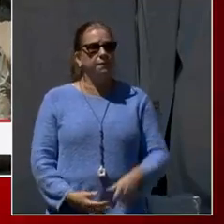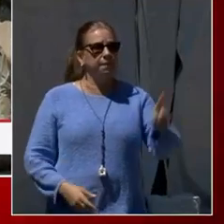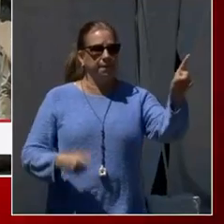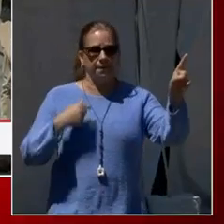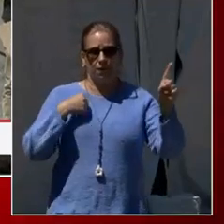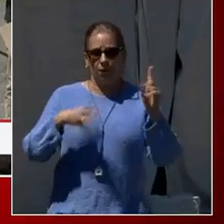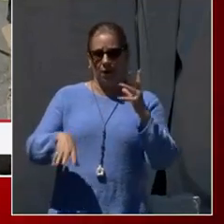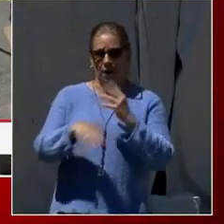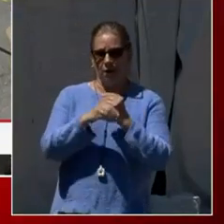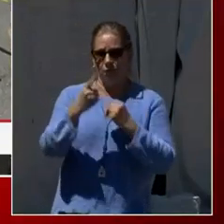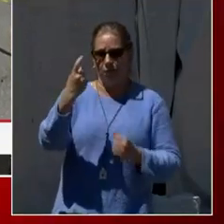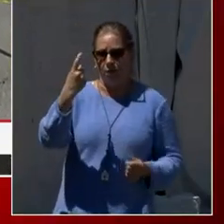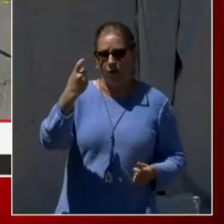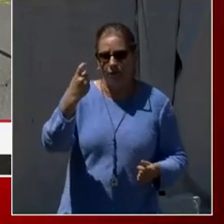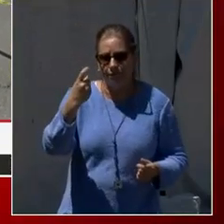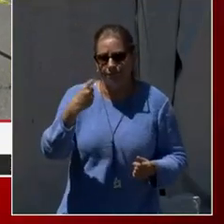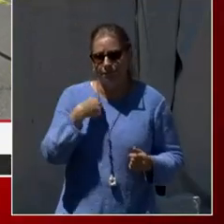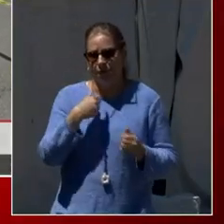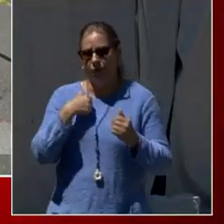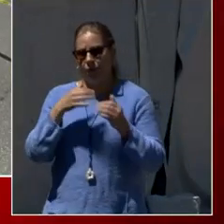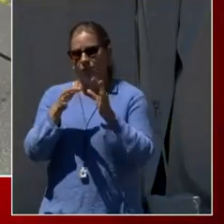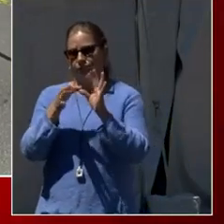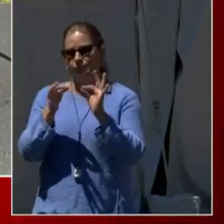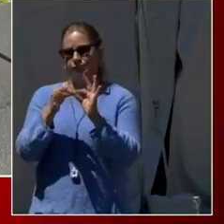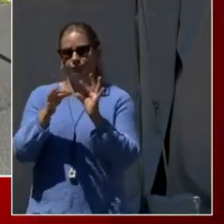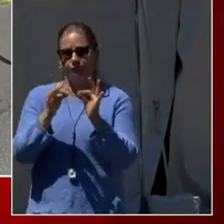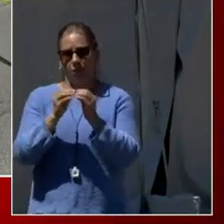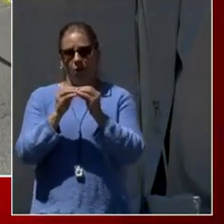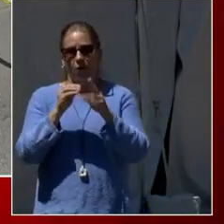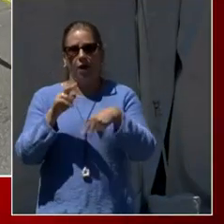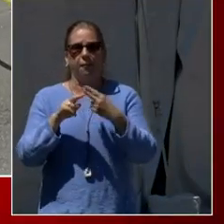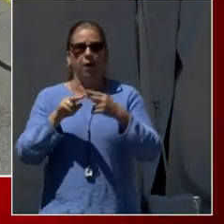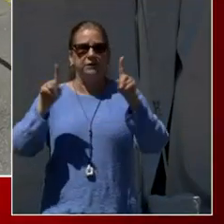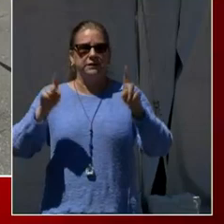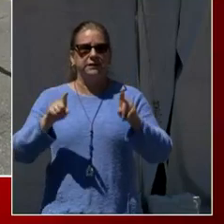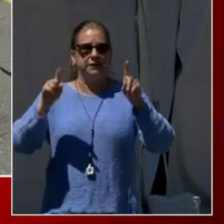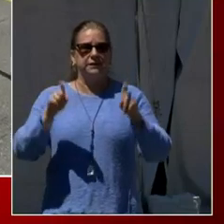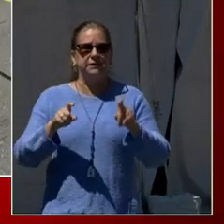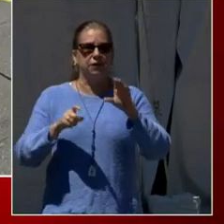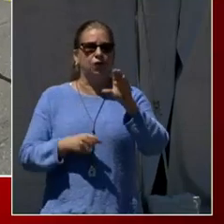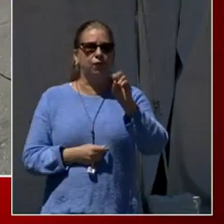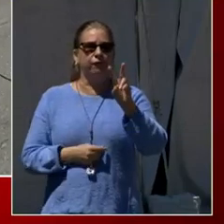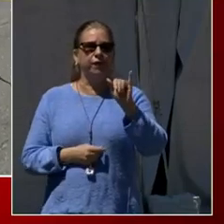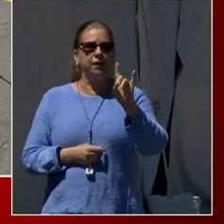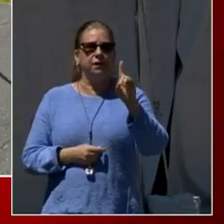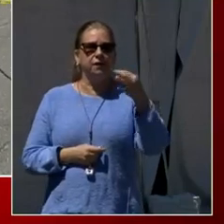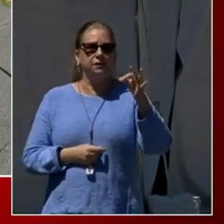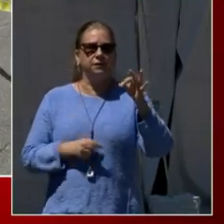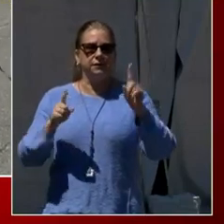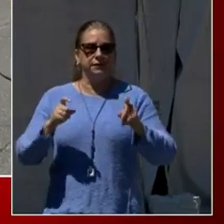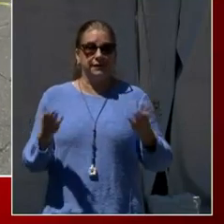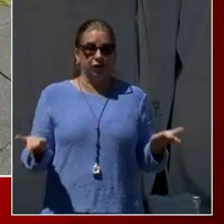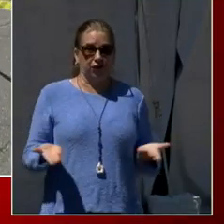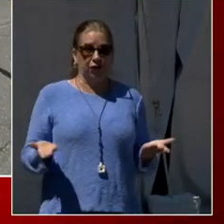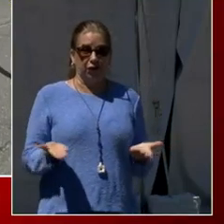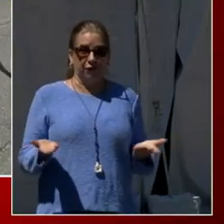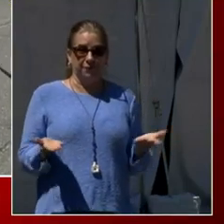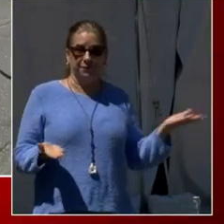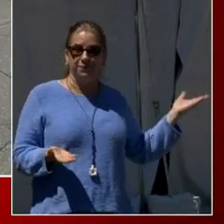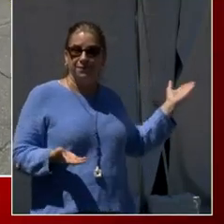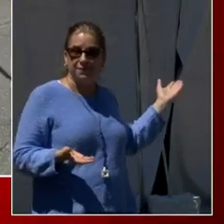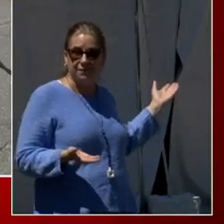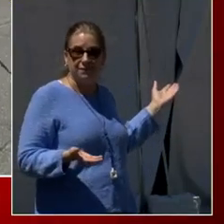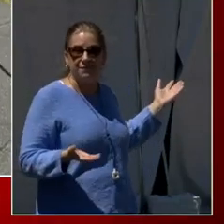word about our testing location. We announced, I think last week, that we would